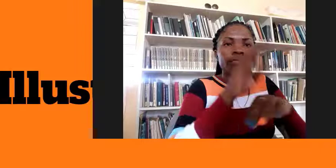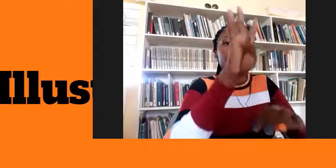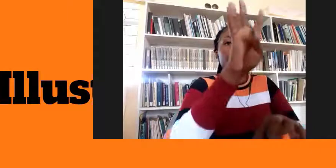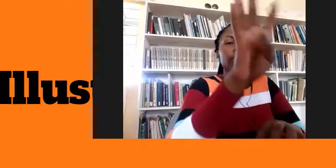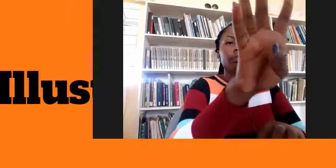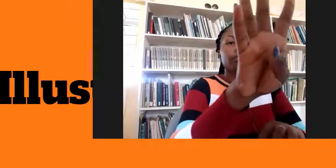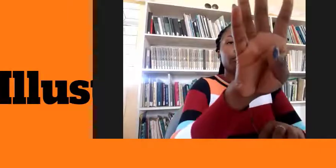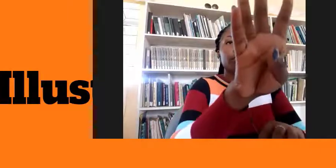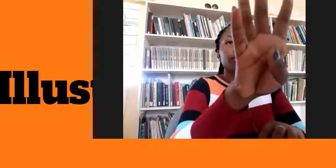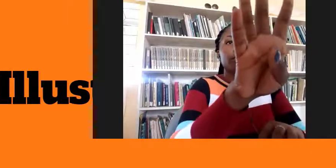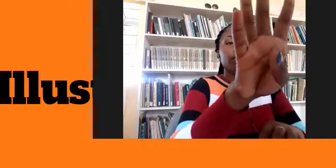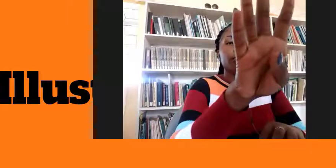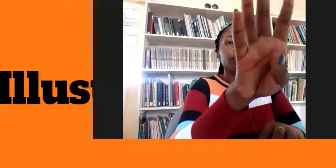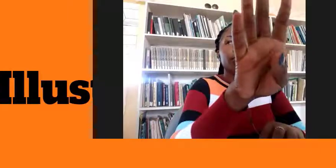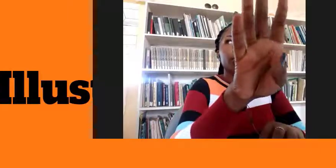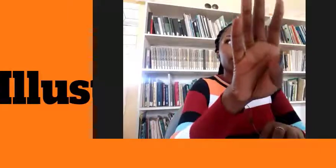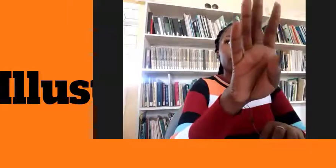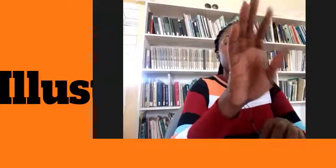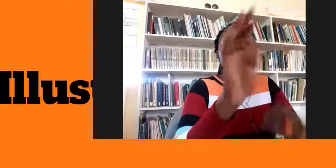That's good.